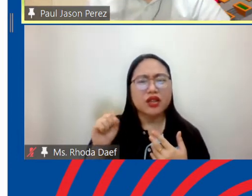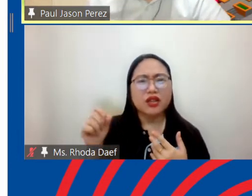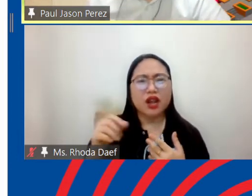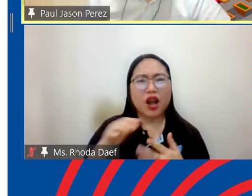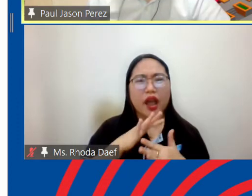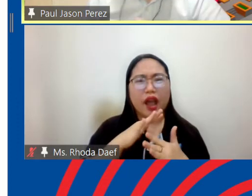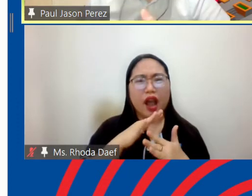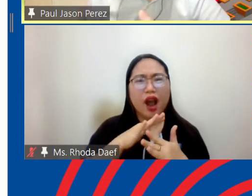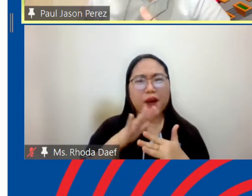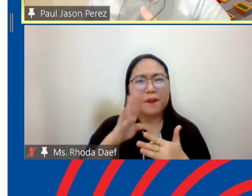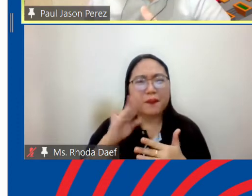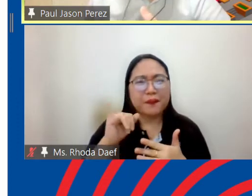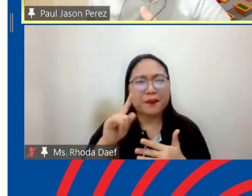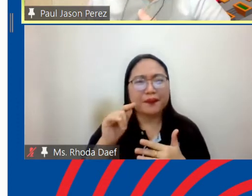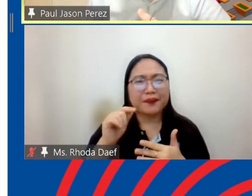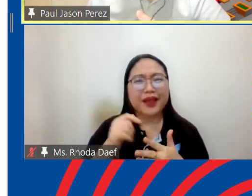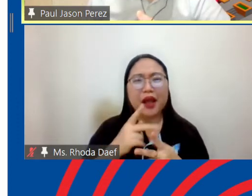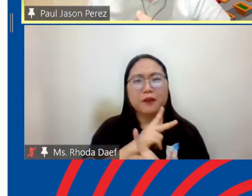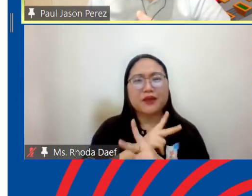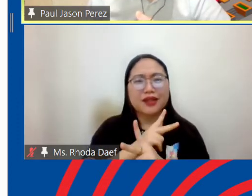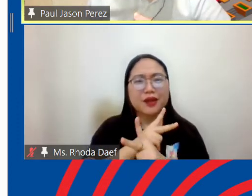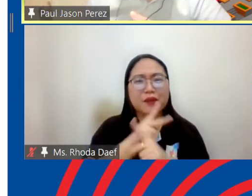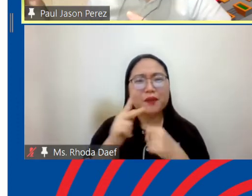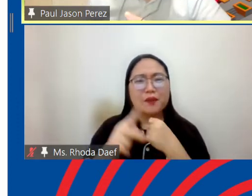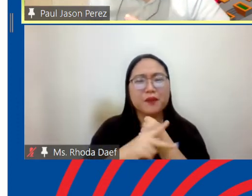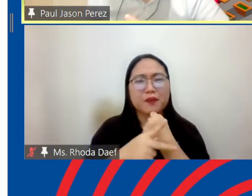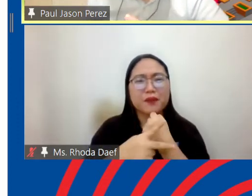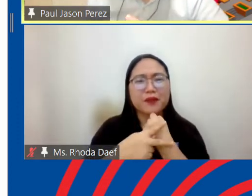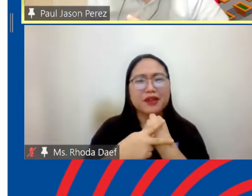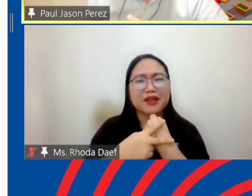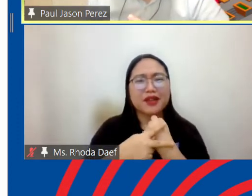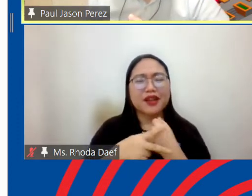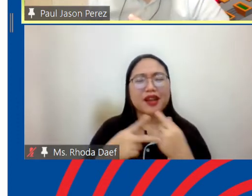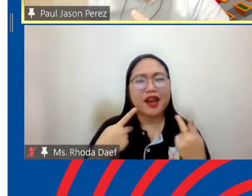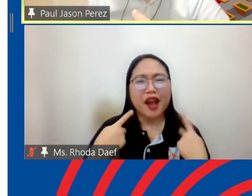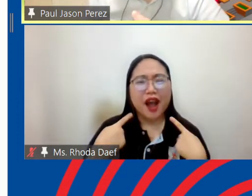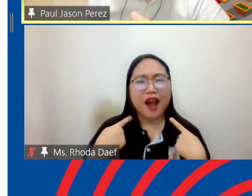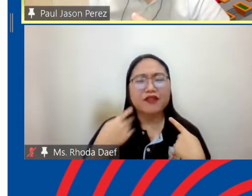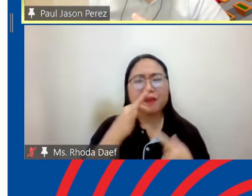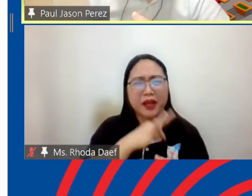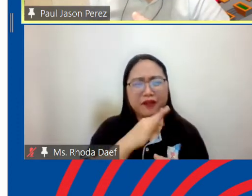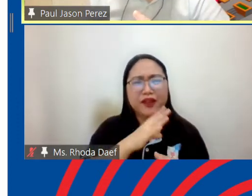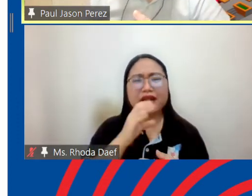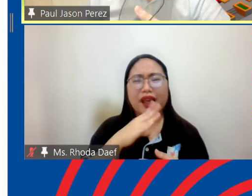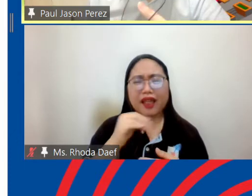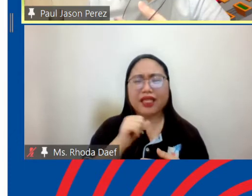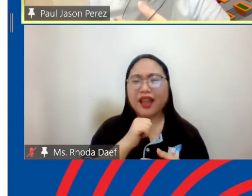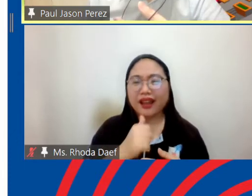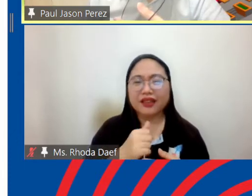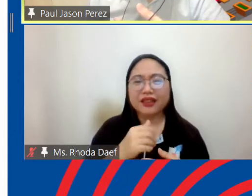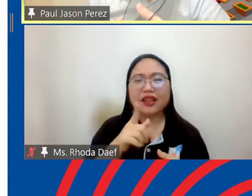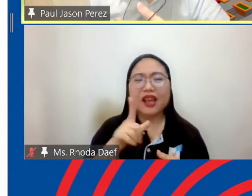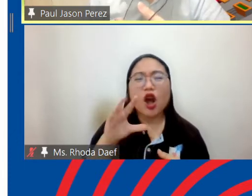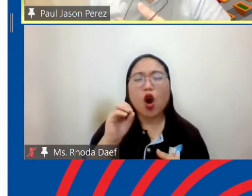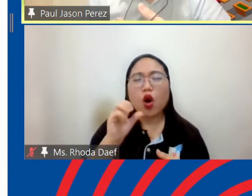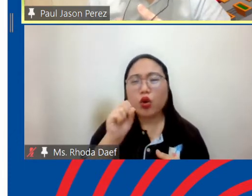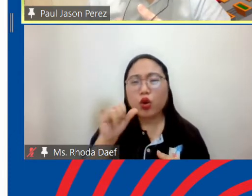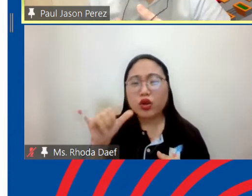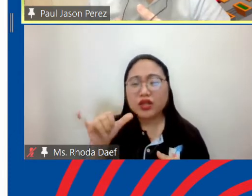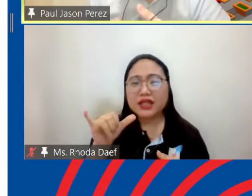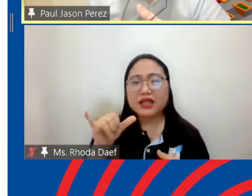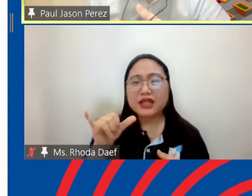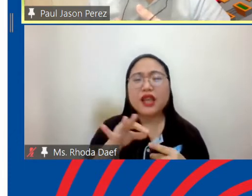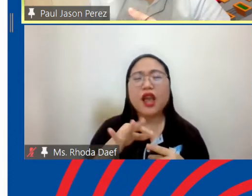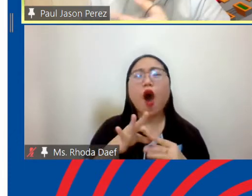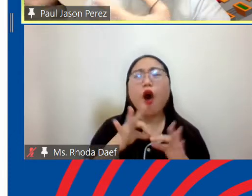are benefits and disadvantages of doing that. For example, lossy format for